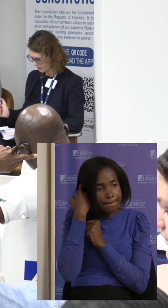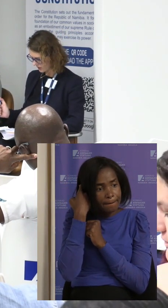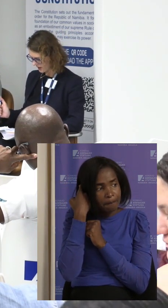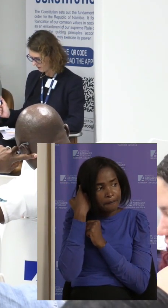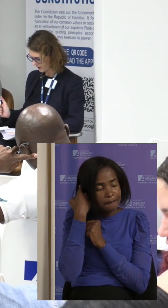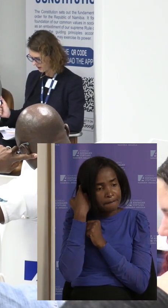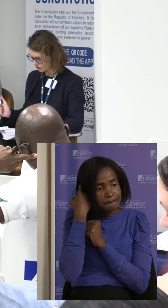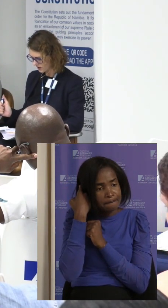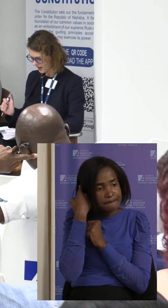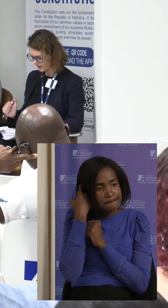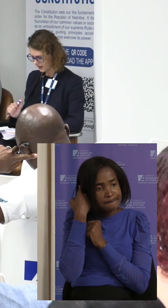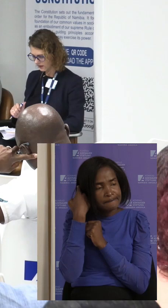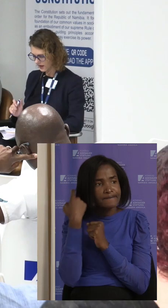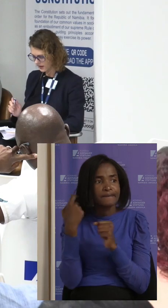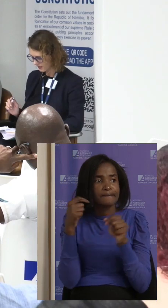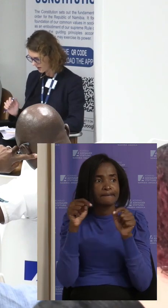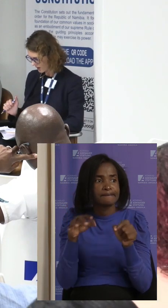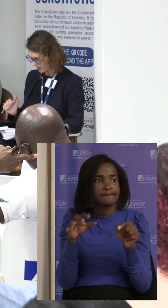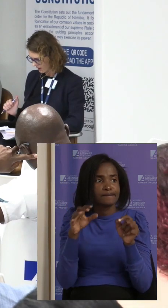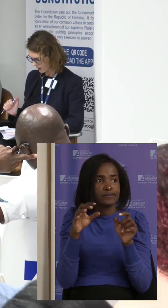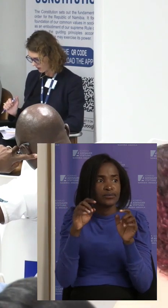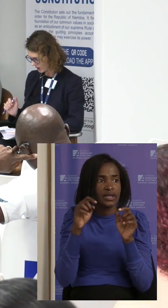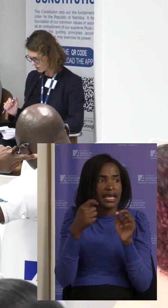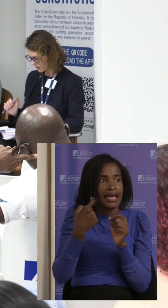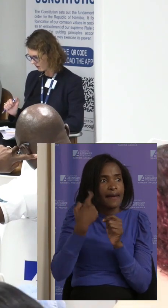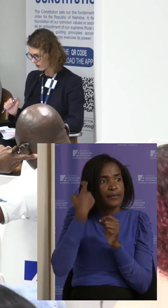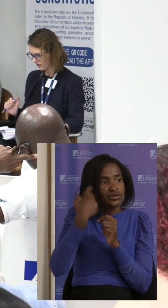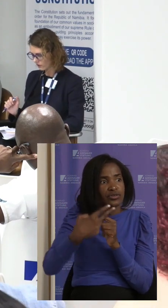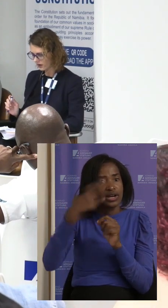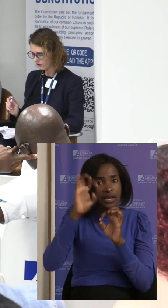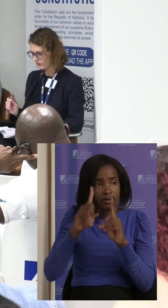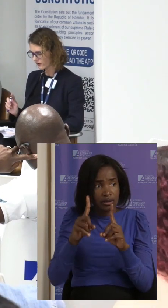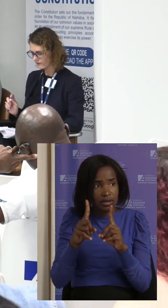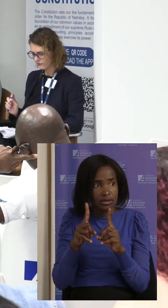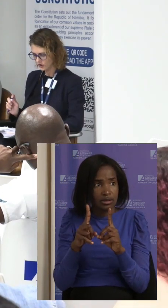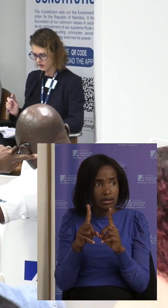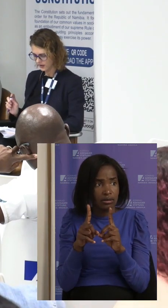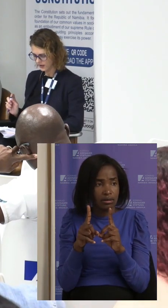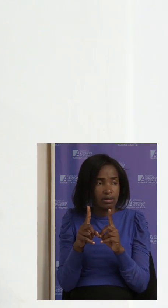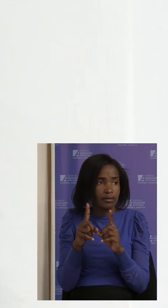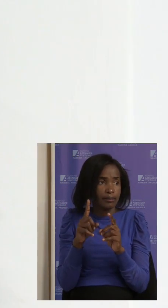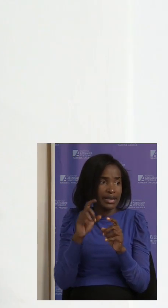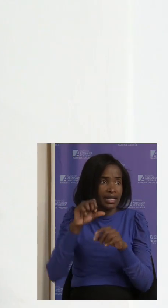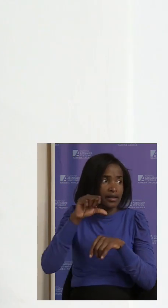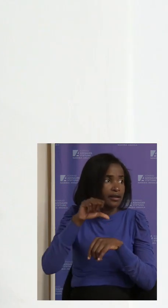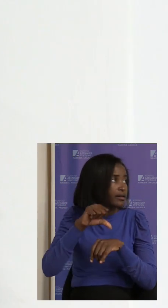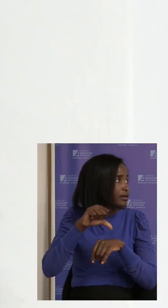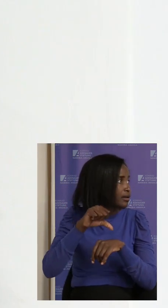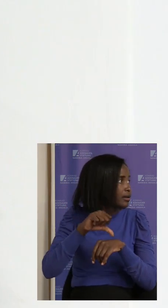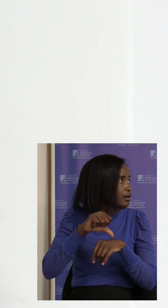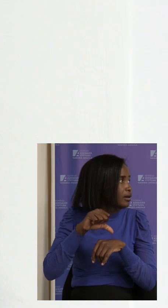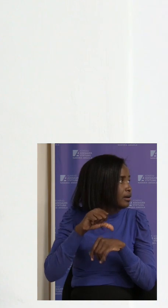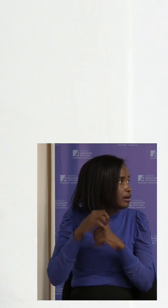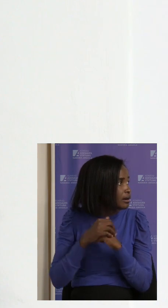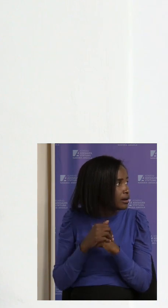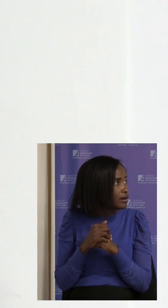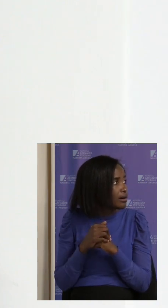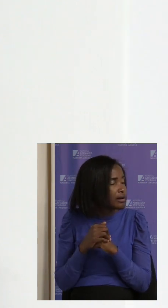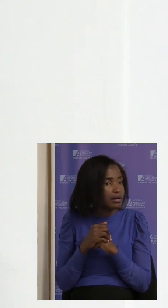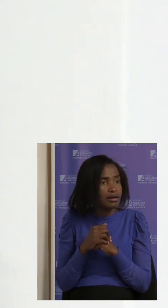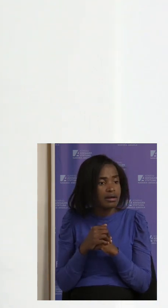that we have here tonight and the higher education ministry as well, although unfortunately, due to space